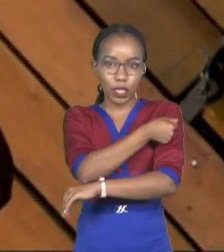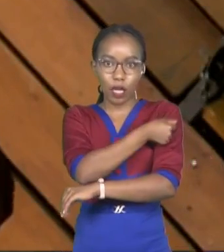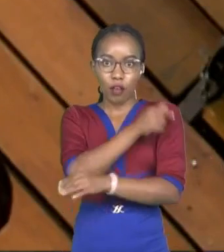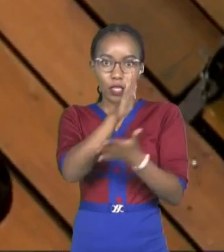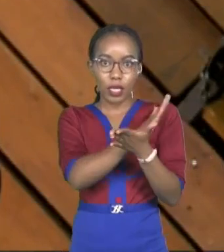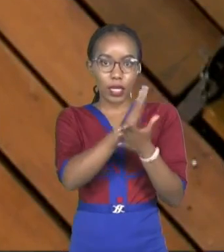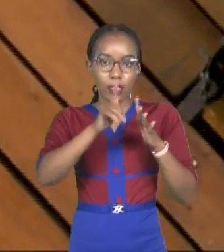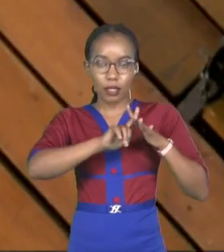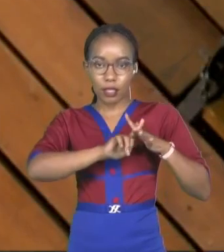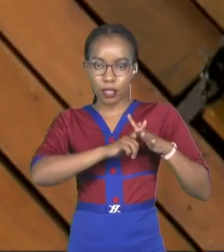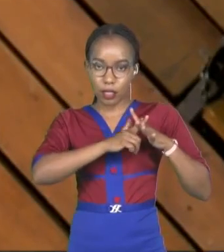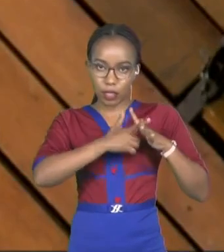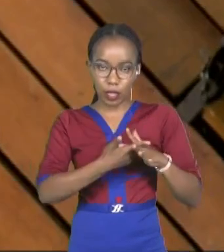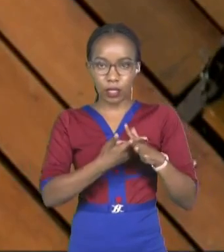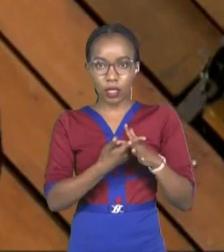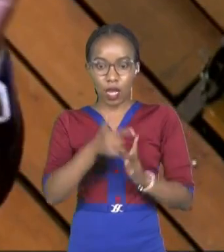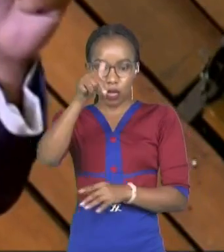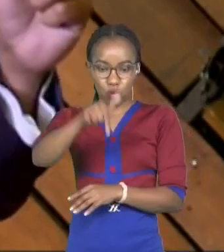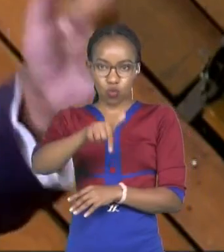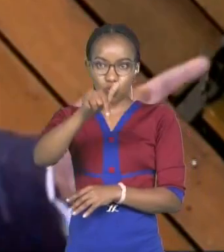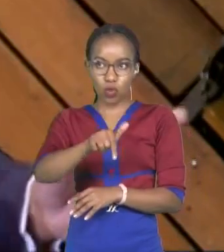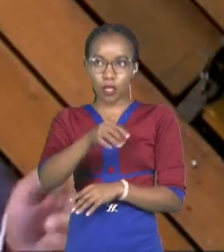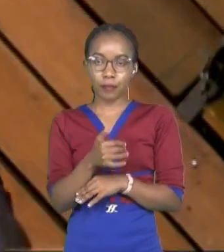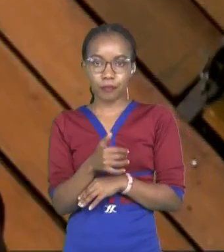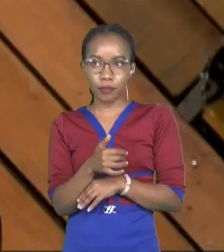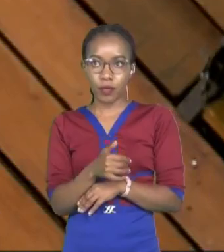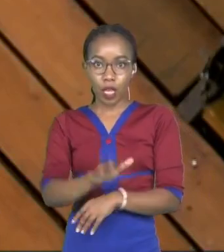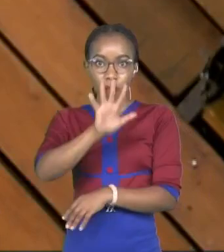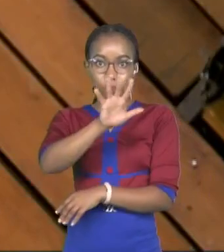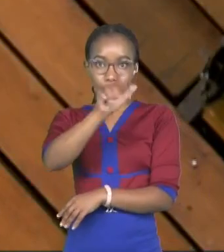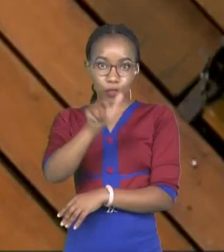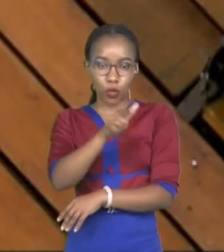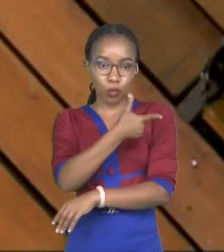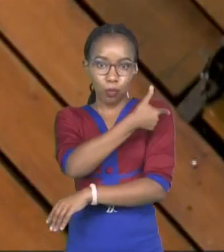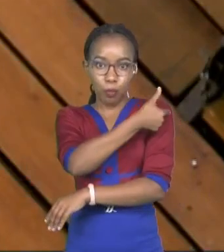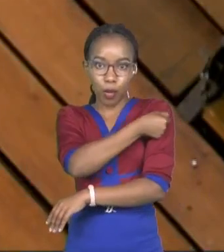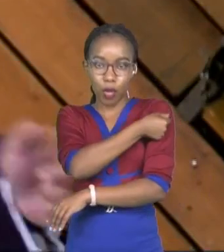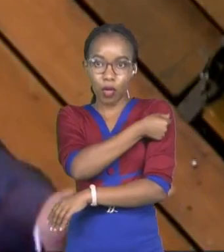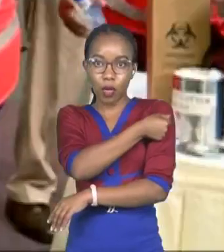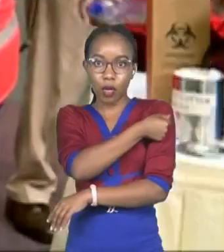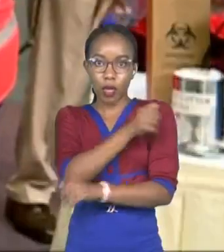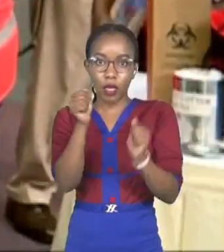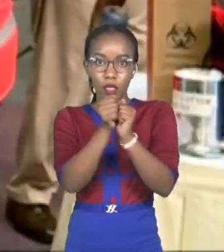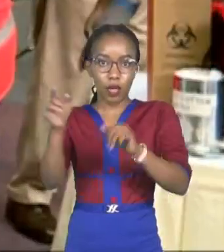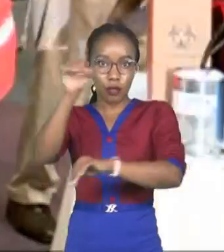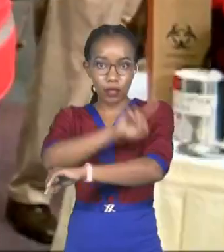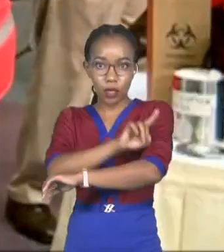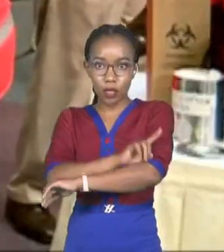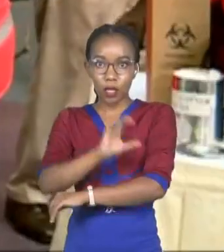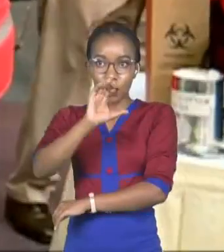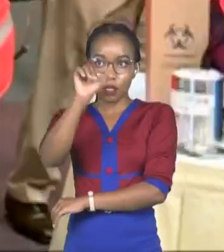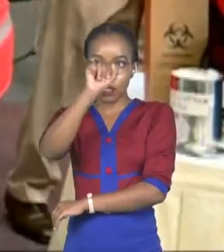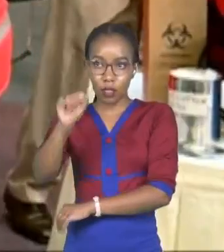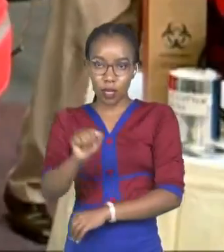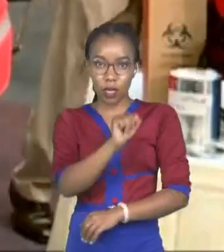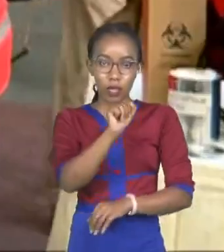to start off. And today we are launching our first 5,000 that were spread in 10 days. Cabinet Secretary for